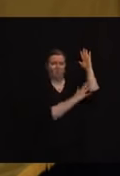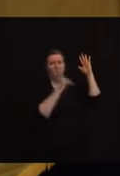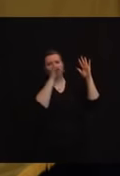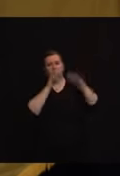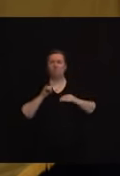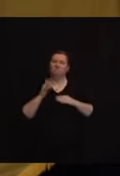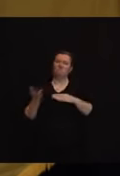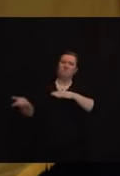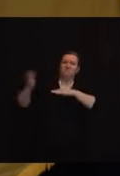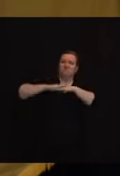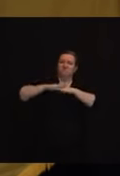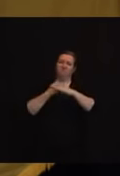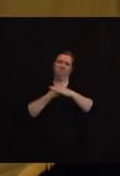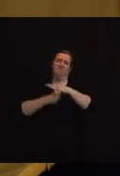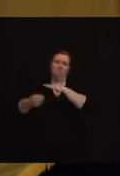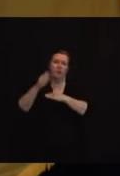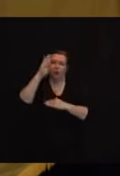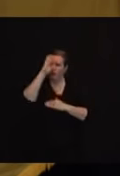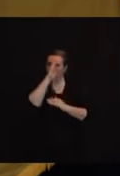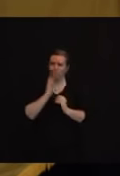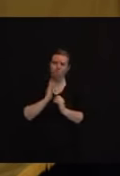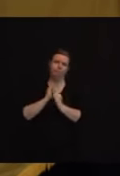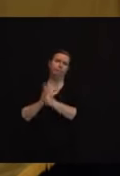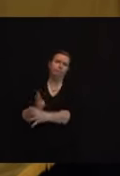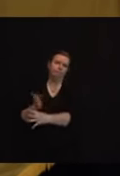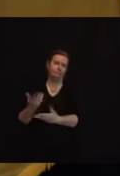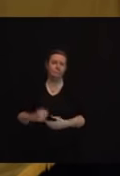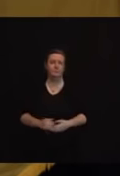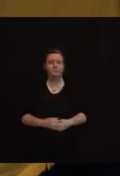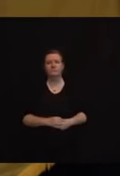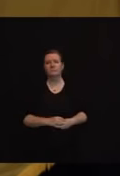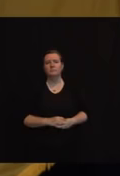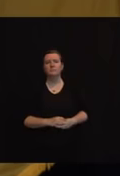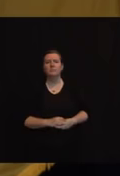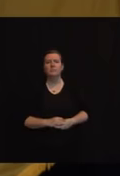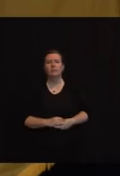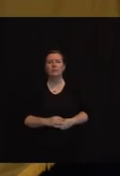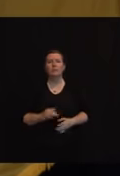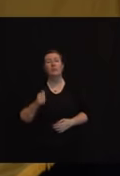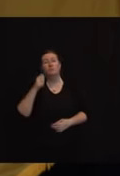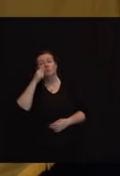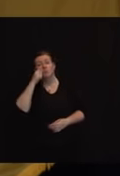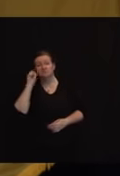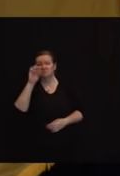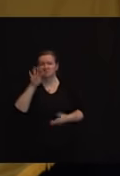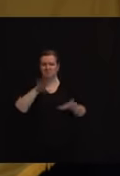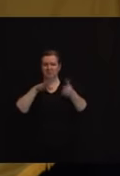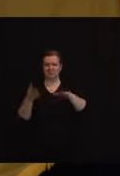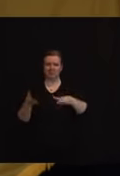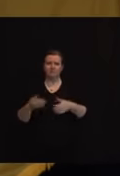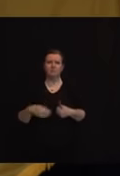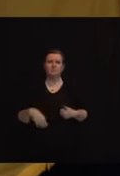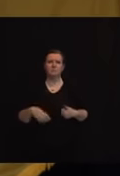As we look at the deaths, the breakdown by race and ethnicity is as follows: white,